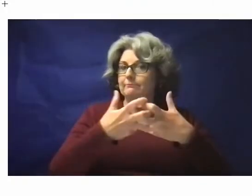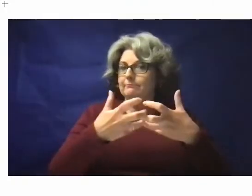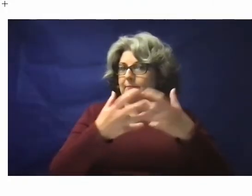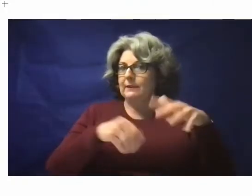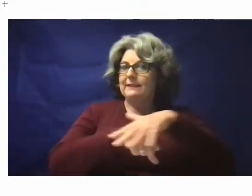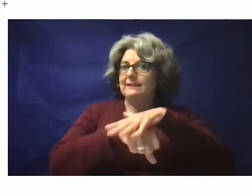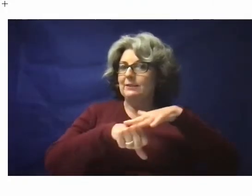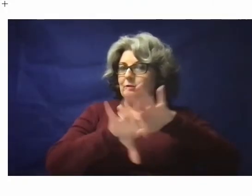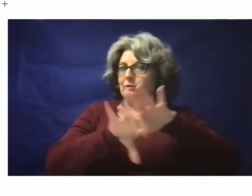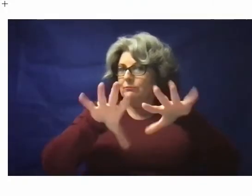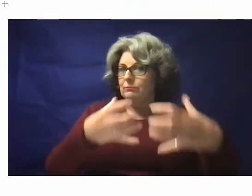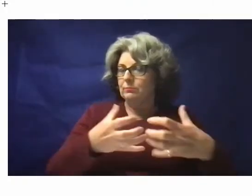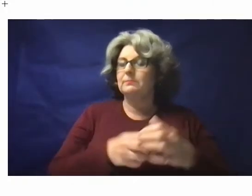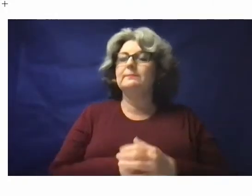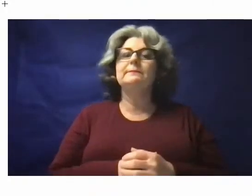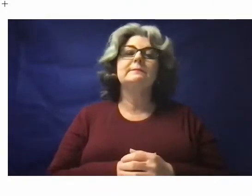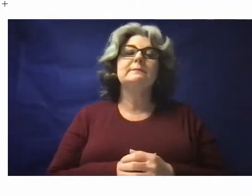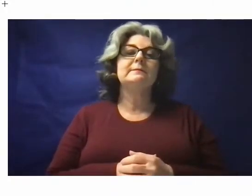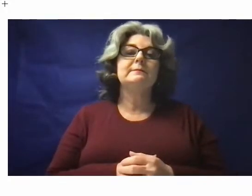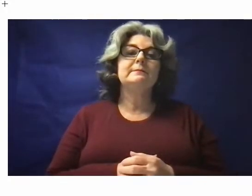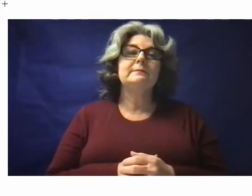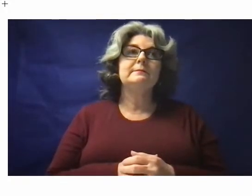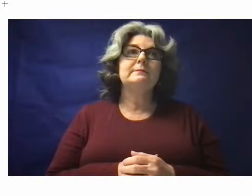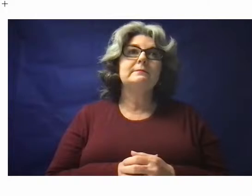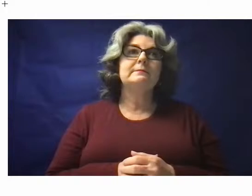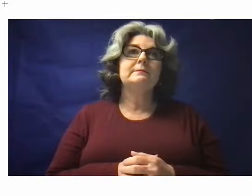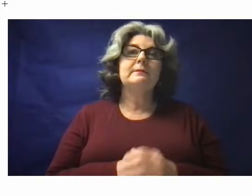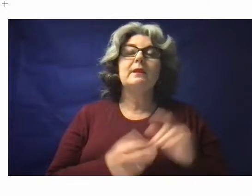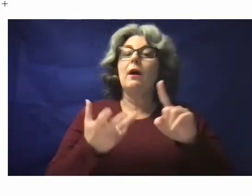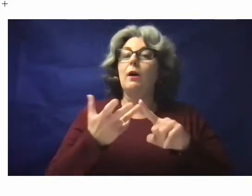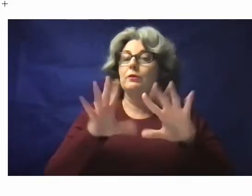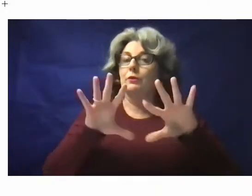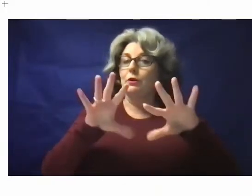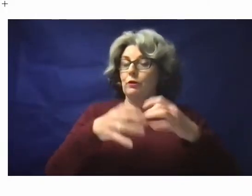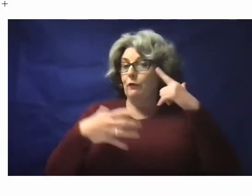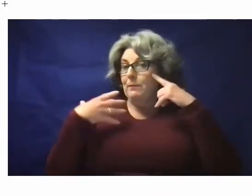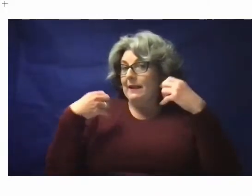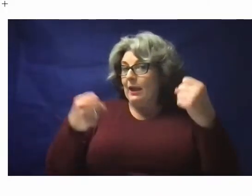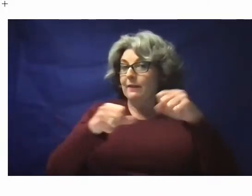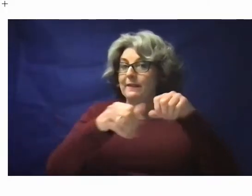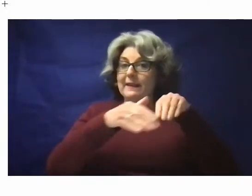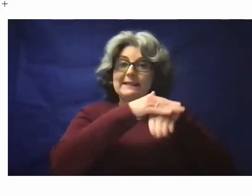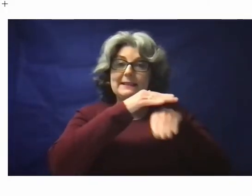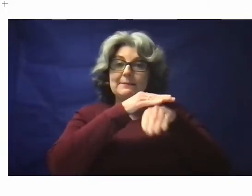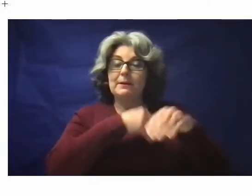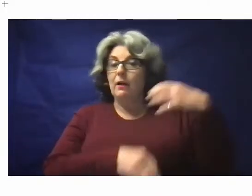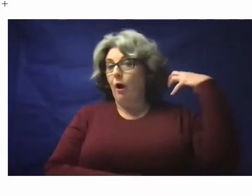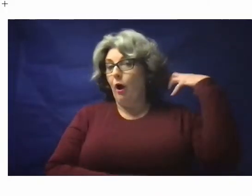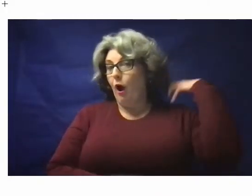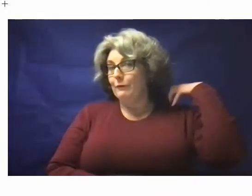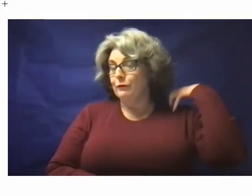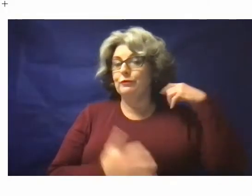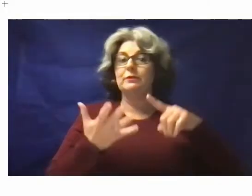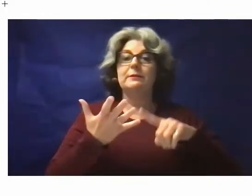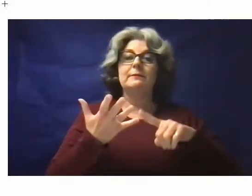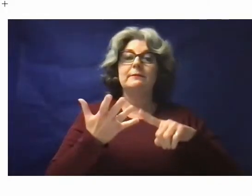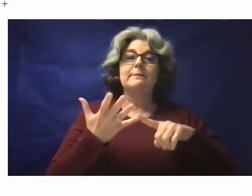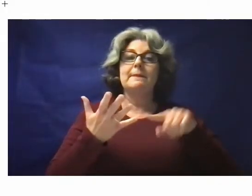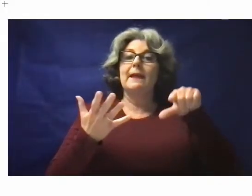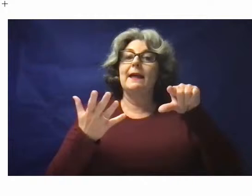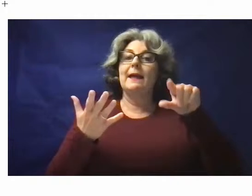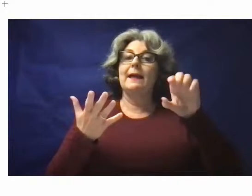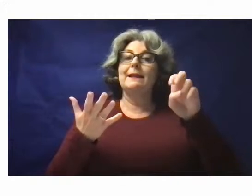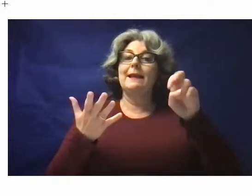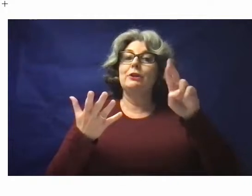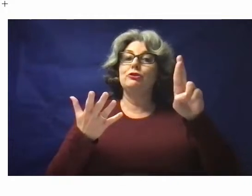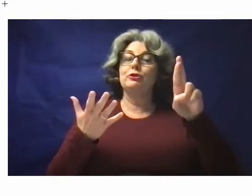unit, an ombudsman for mental health, an accessibility officer, like I said, and a gender-based analysis plus